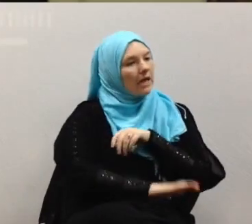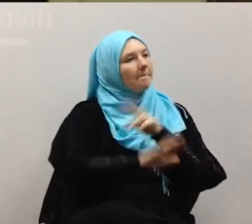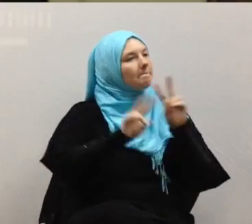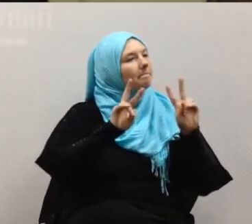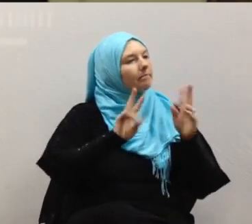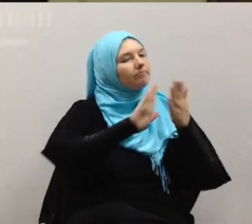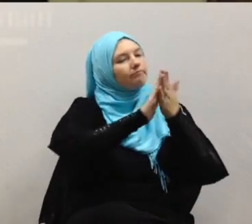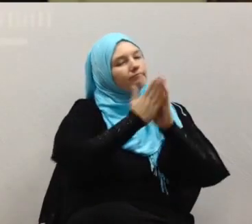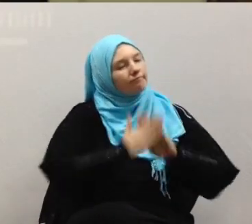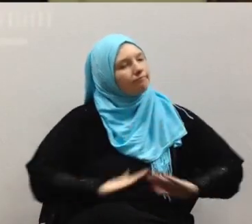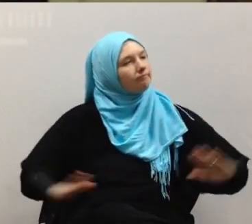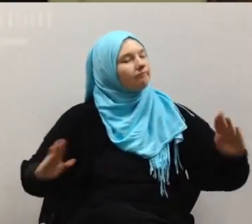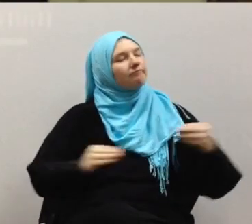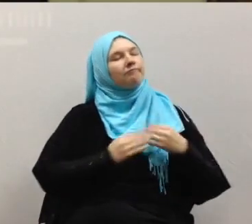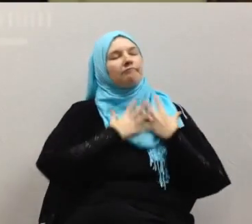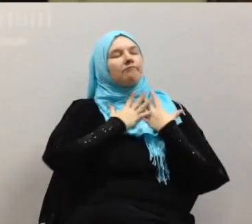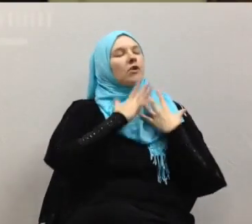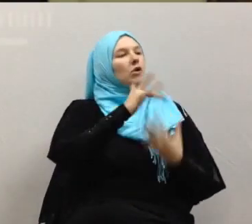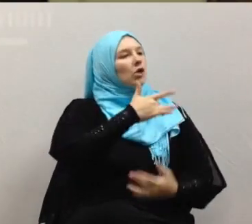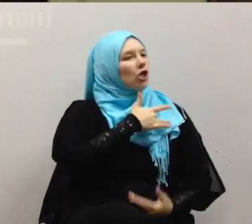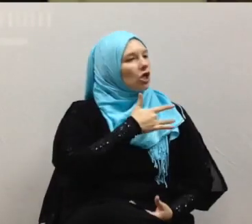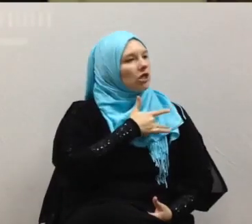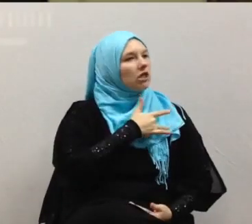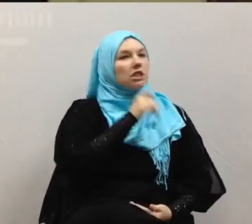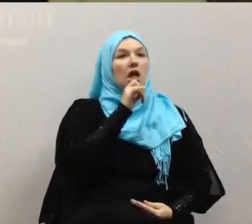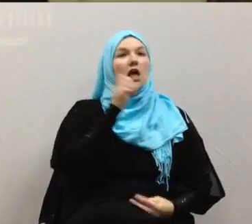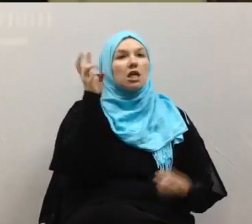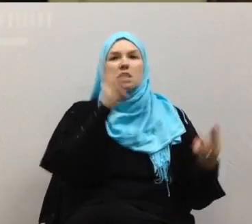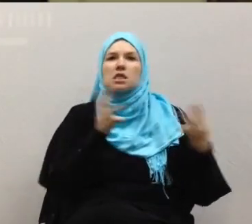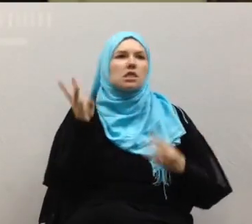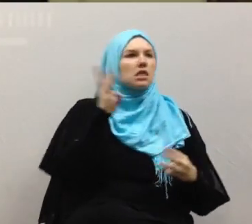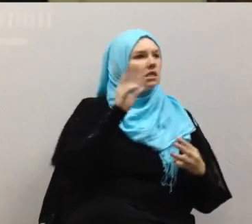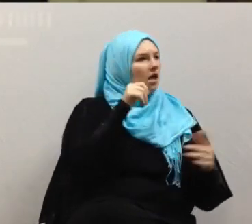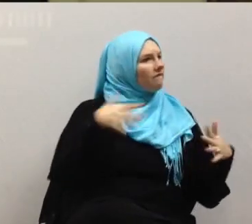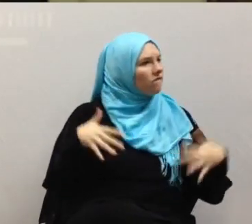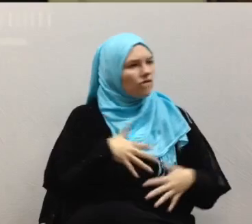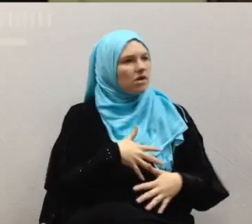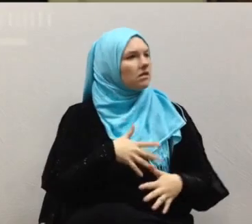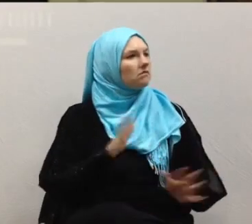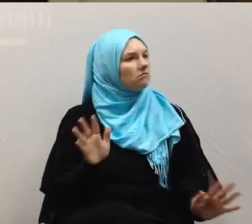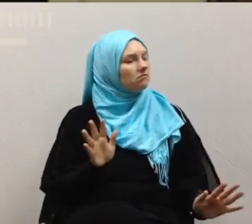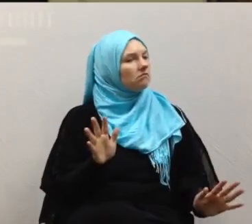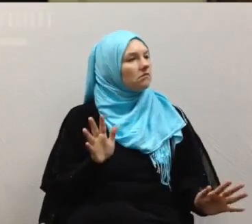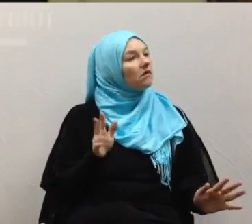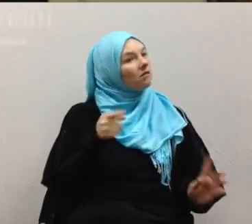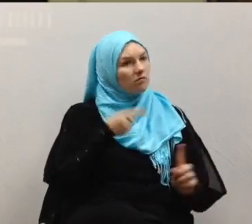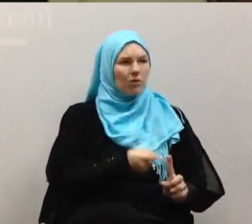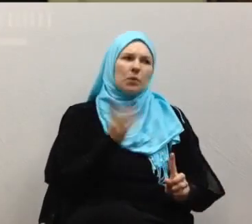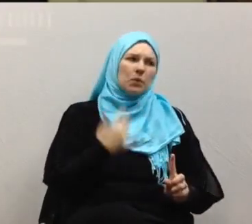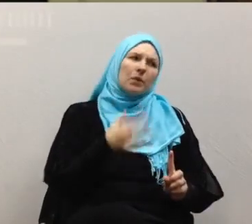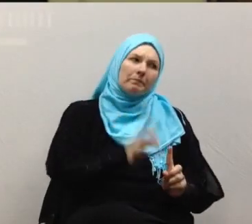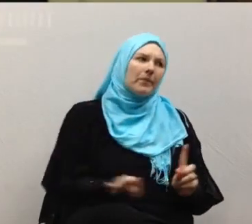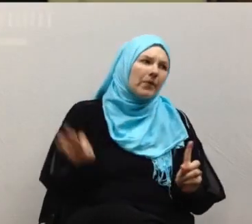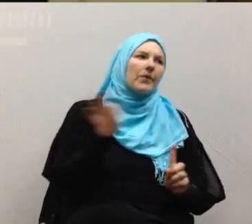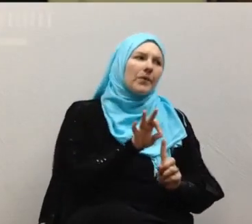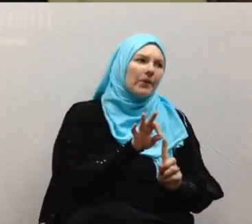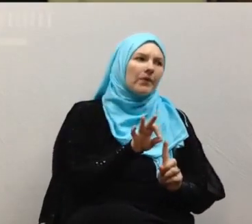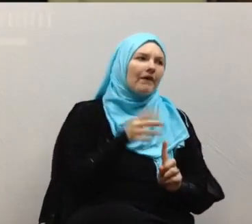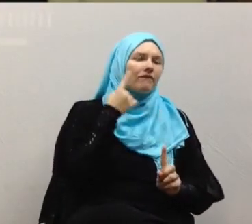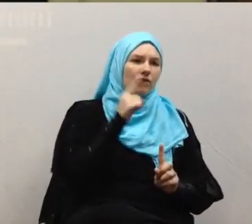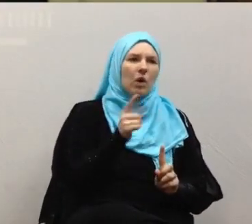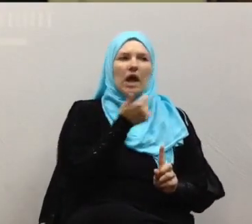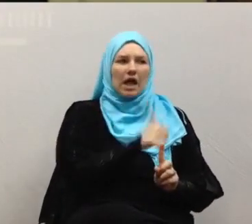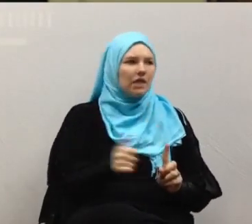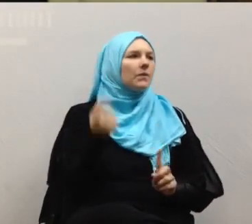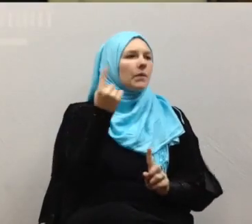your heart so that you are not shaken, you're not afraid. And this is very important for anybody in